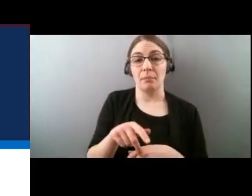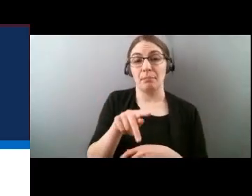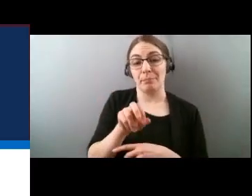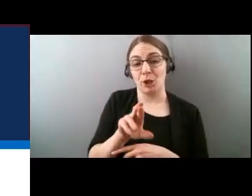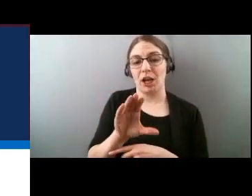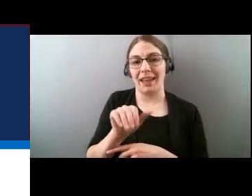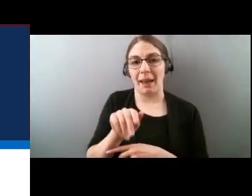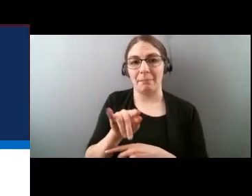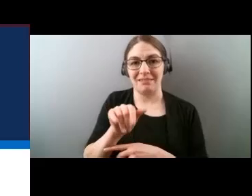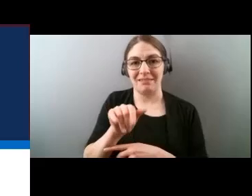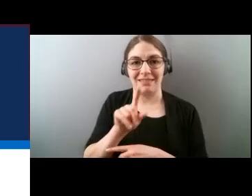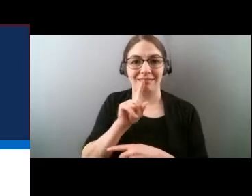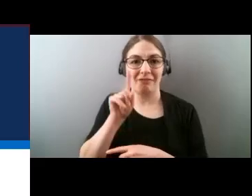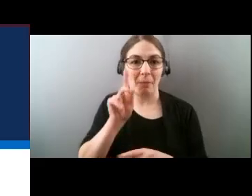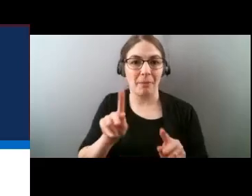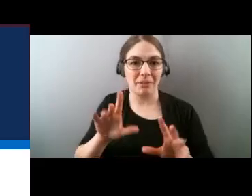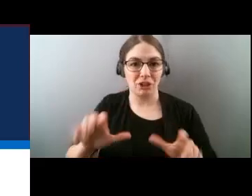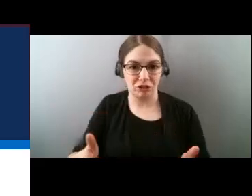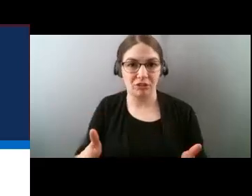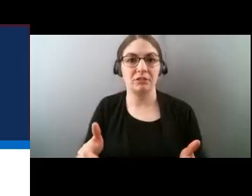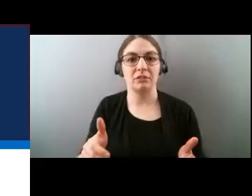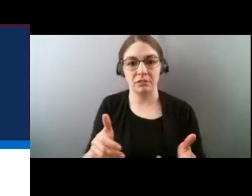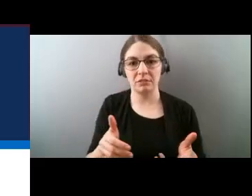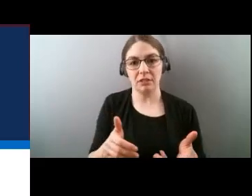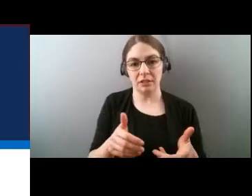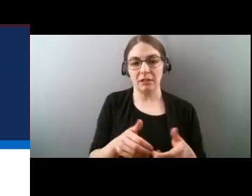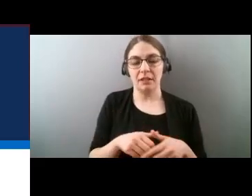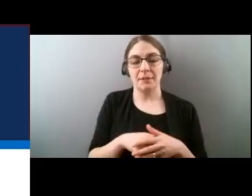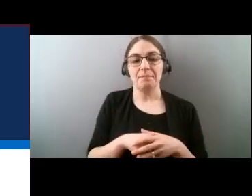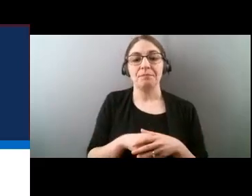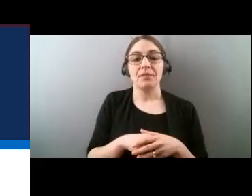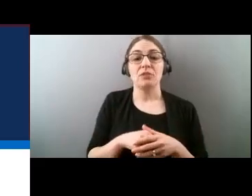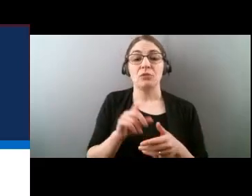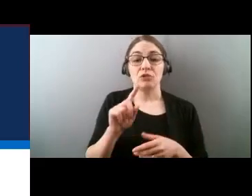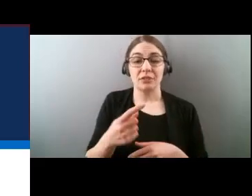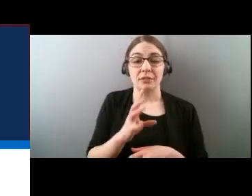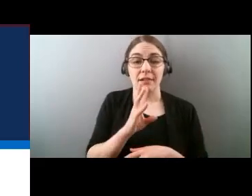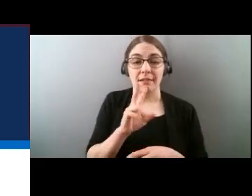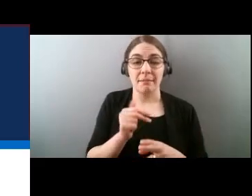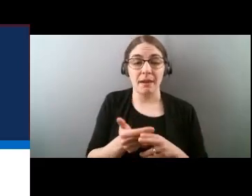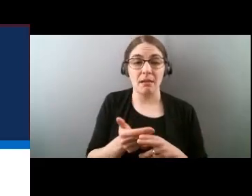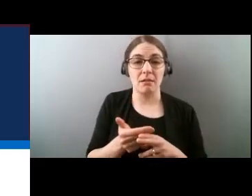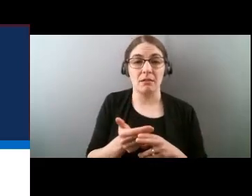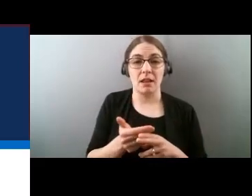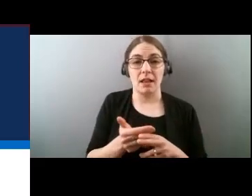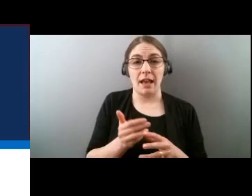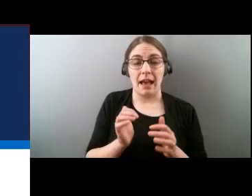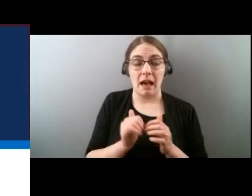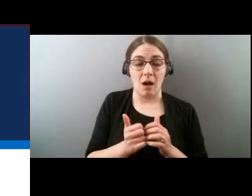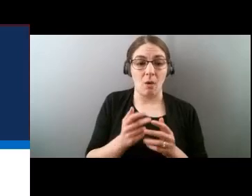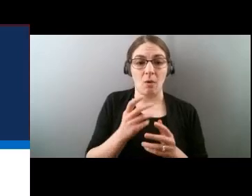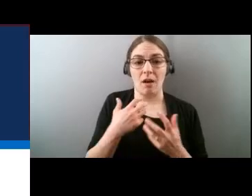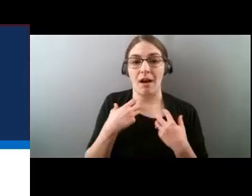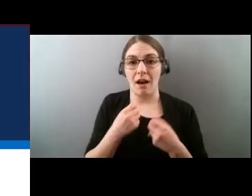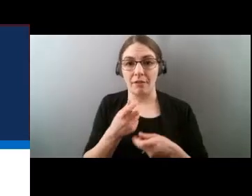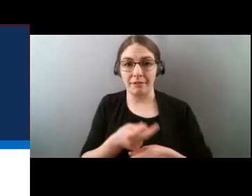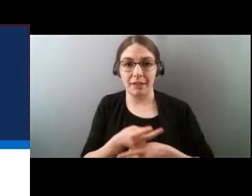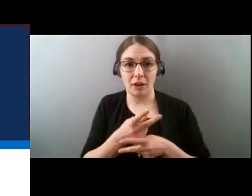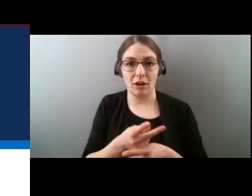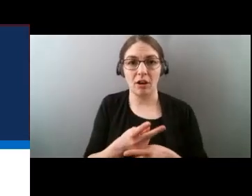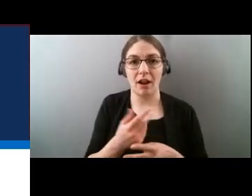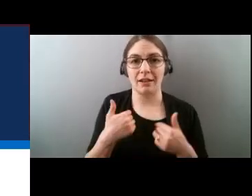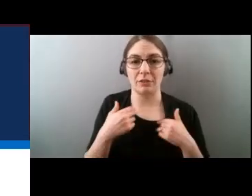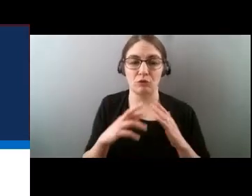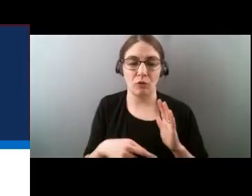So just due to the important role that healthcare plays in addressing some of these linguistic inequities, whether